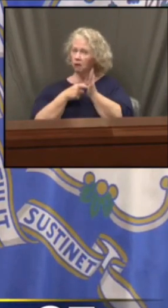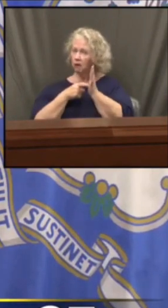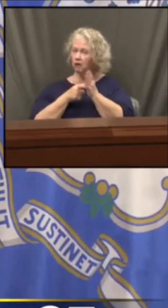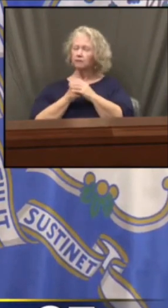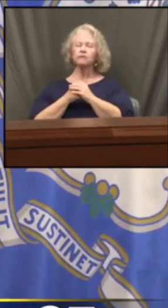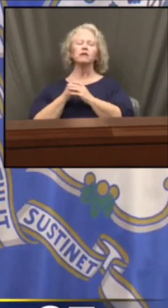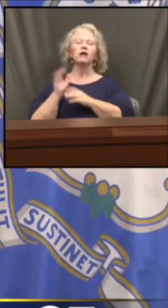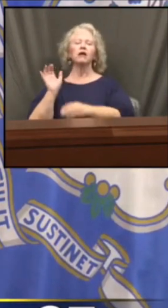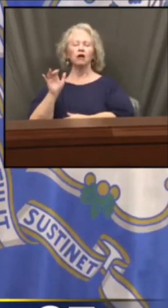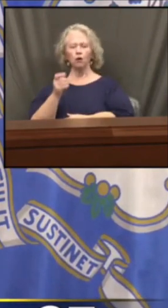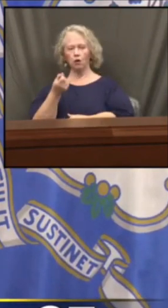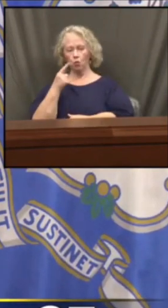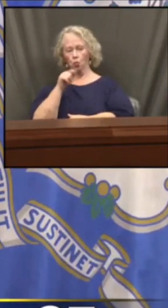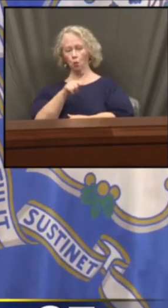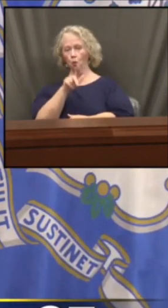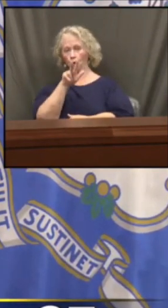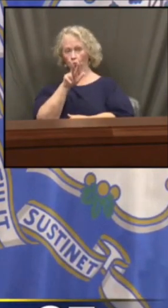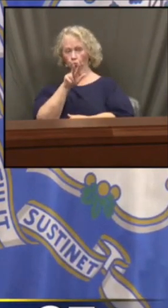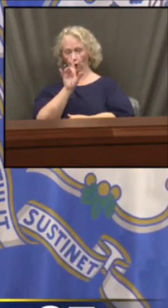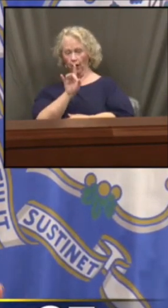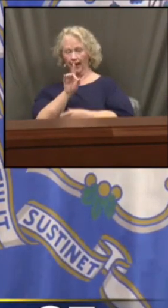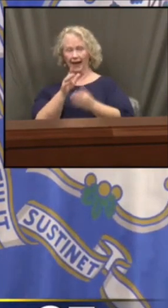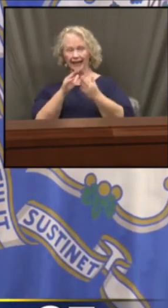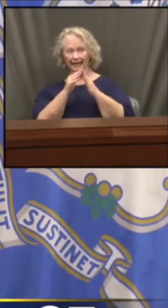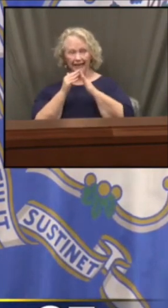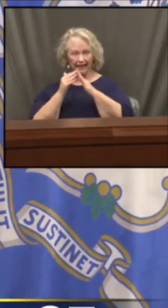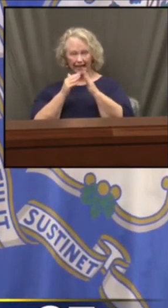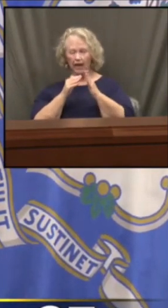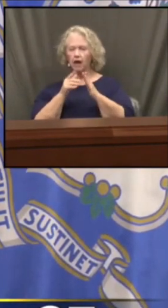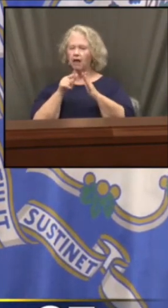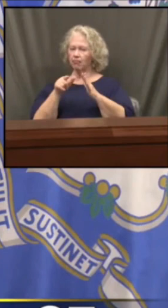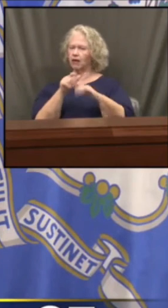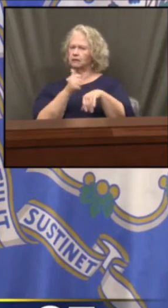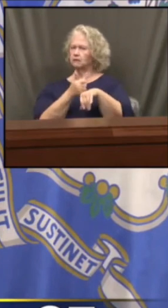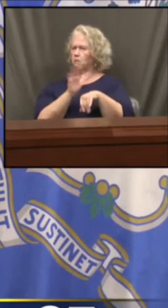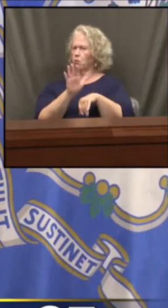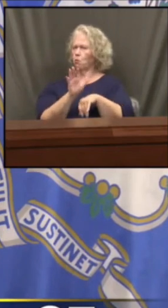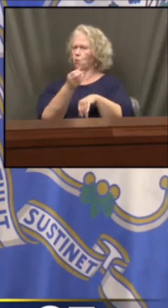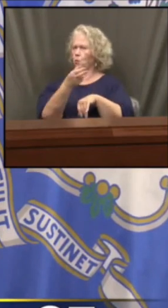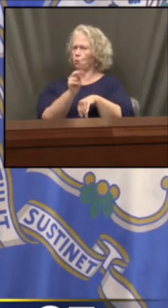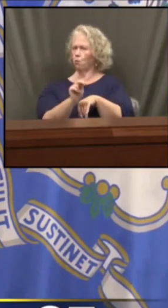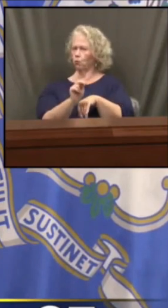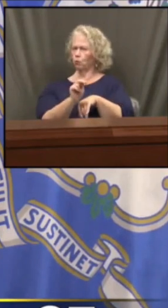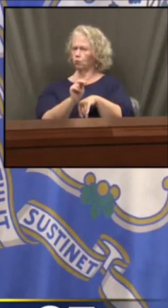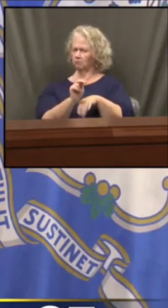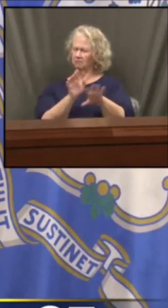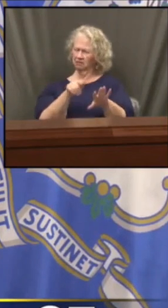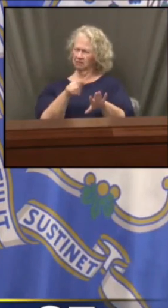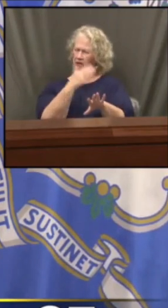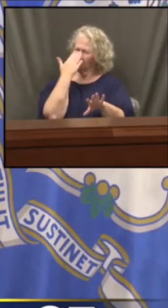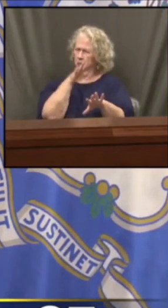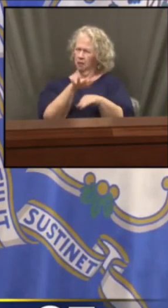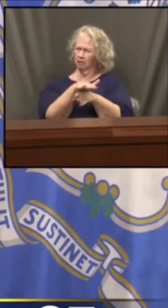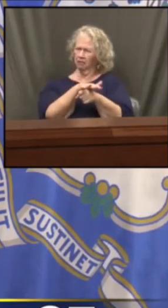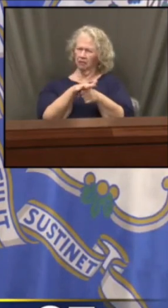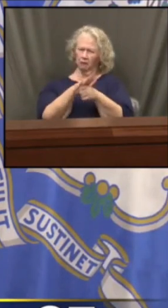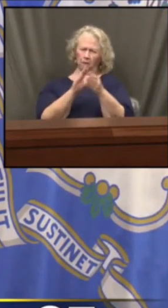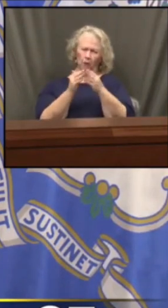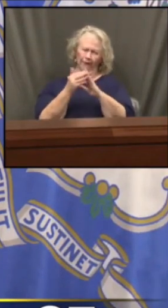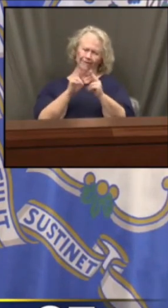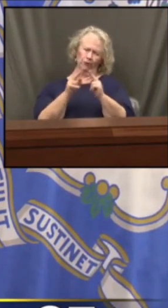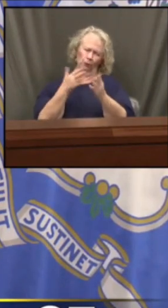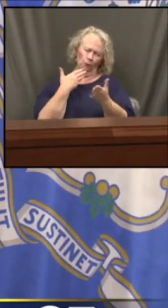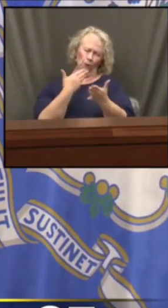those 38 towns and municipalities are implementing their own mask mandate. I think they know their communities very